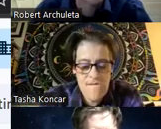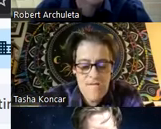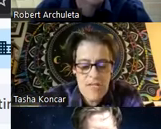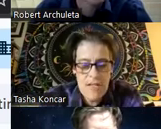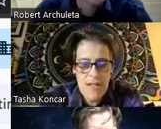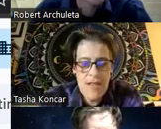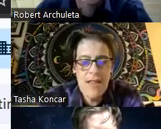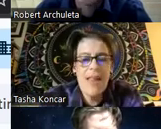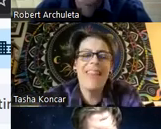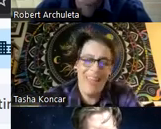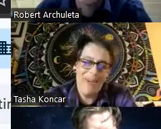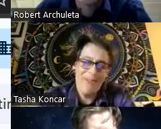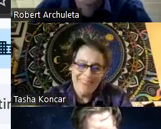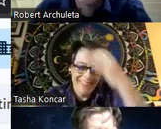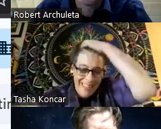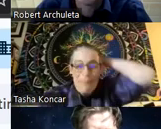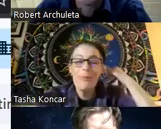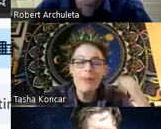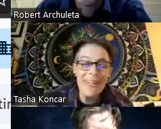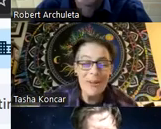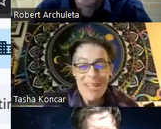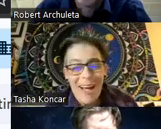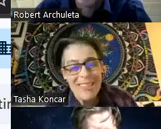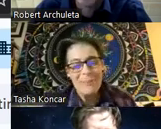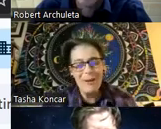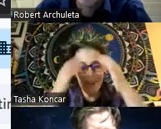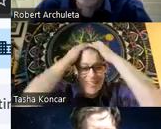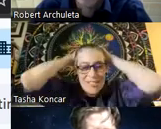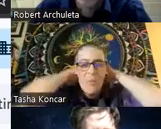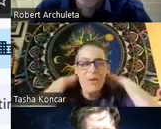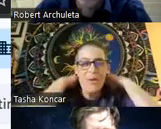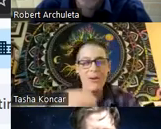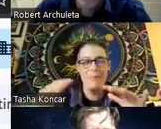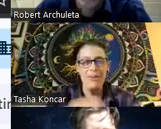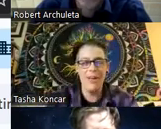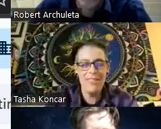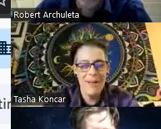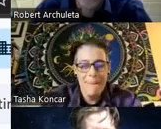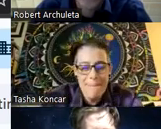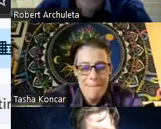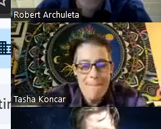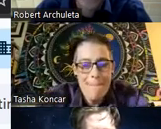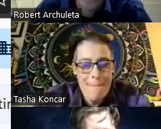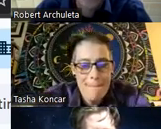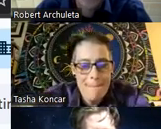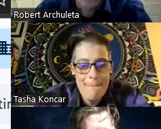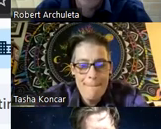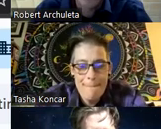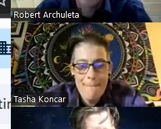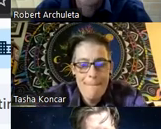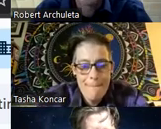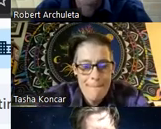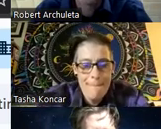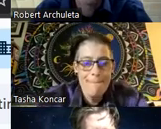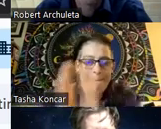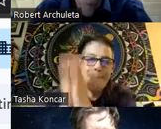Marina's messaging me. Thank you. Even though Marina she's- knows a lot. She's even been though on she's this, so supposed to be without her, I'm out, a little she's lost. supposed to be out today, so she's joining from the phone